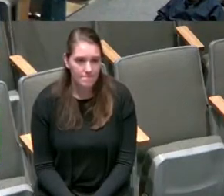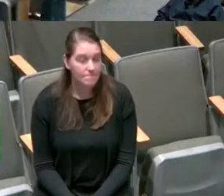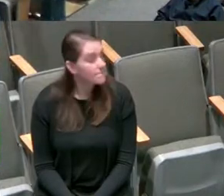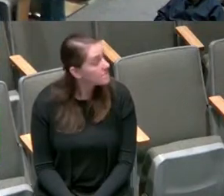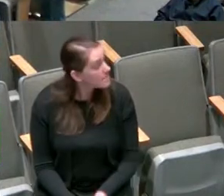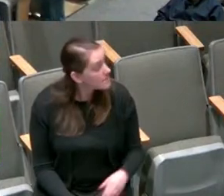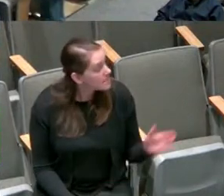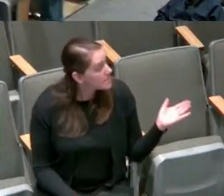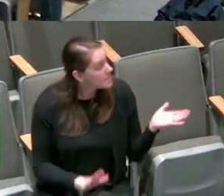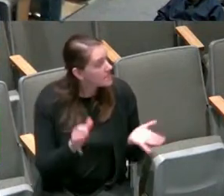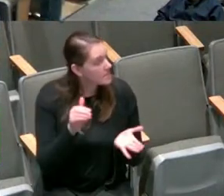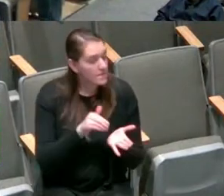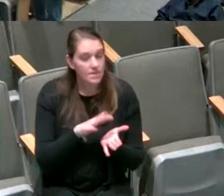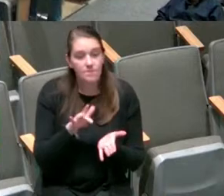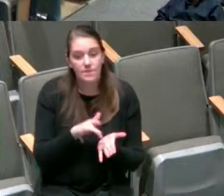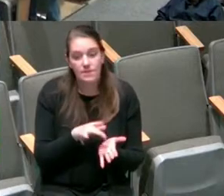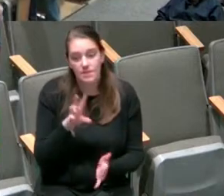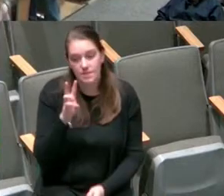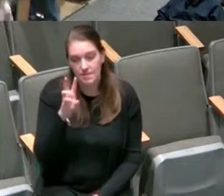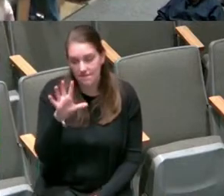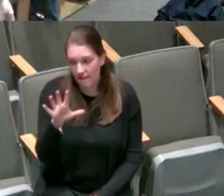Center Middle 65